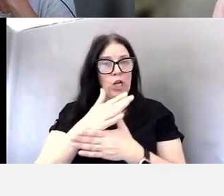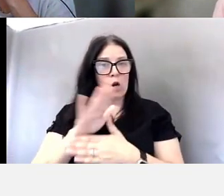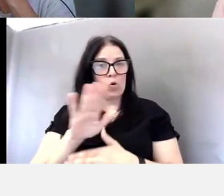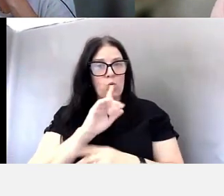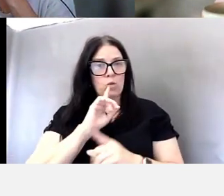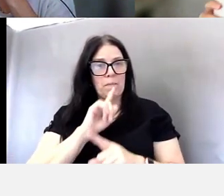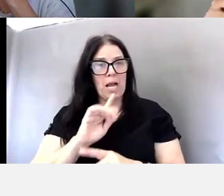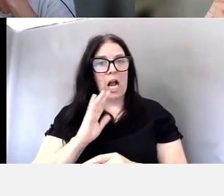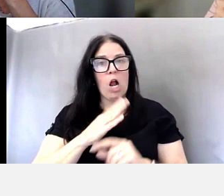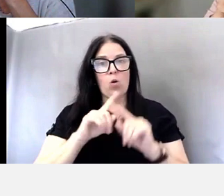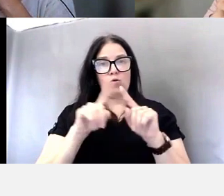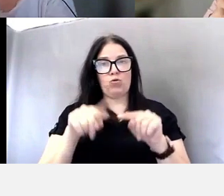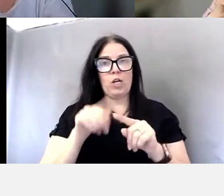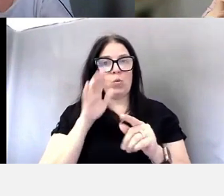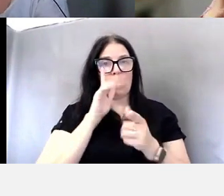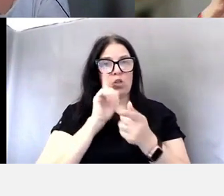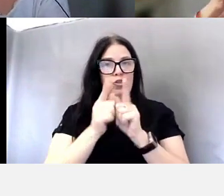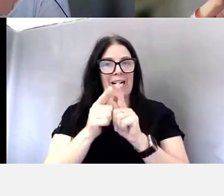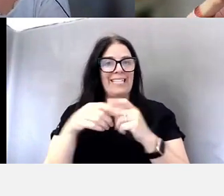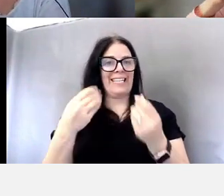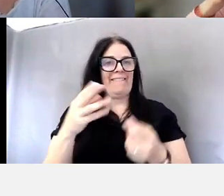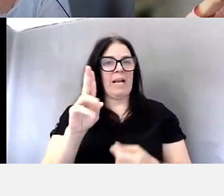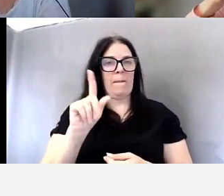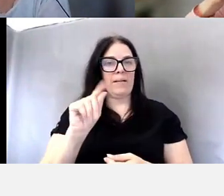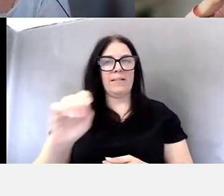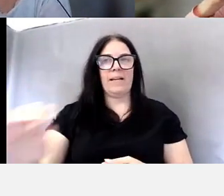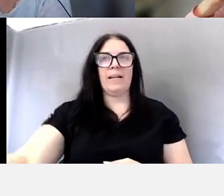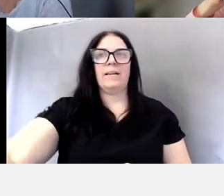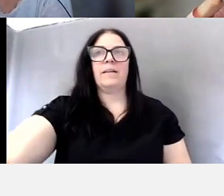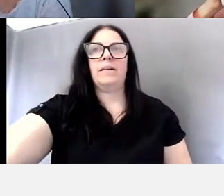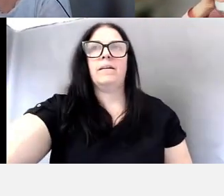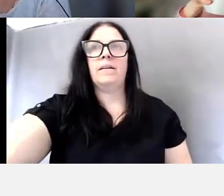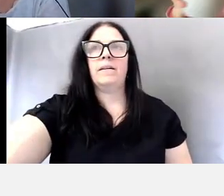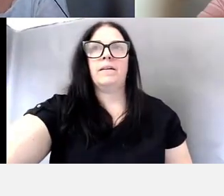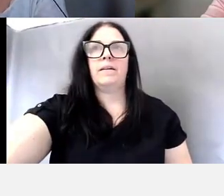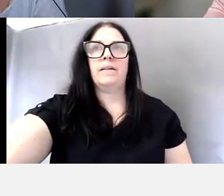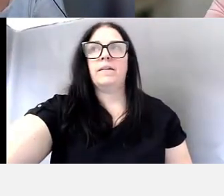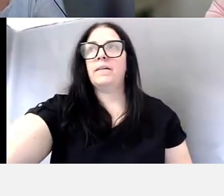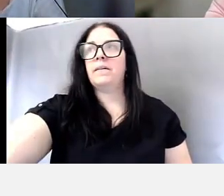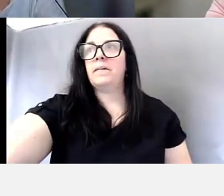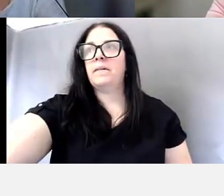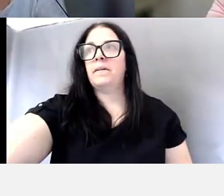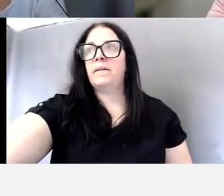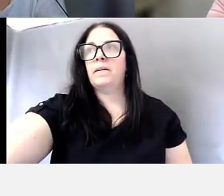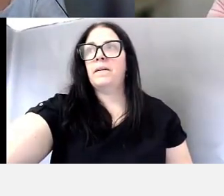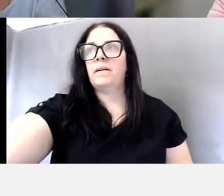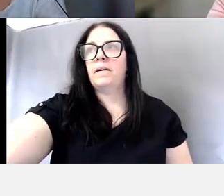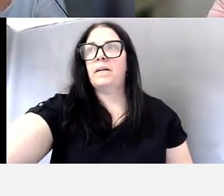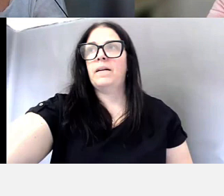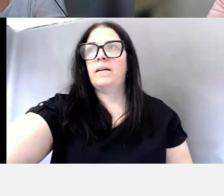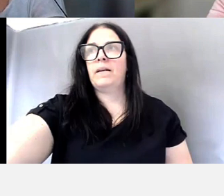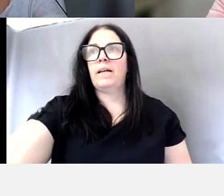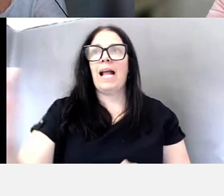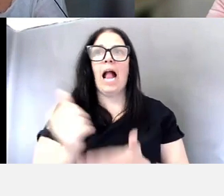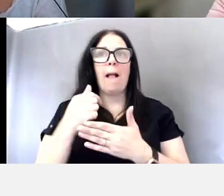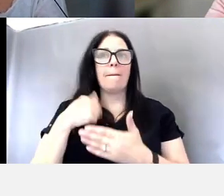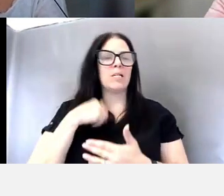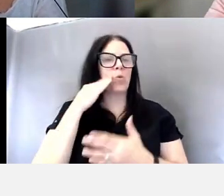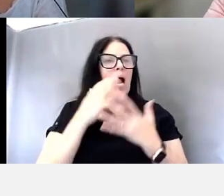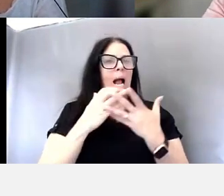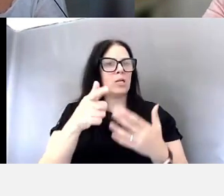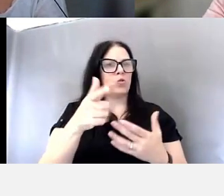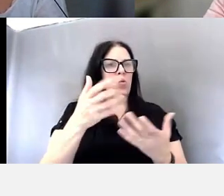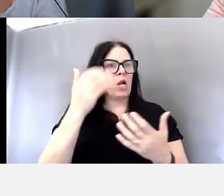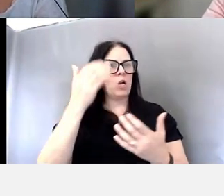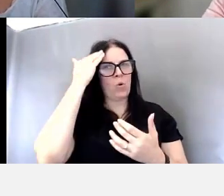our screen will change to give us the updates. But that will give us a general idea of how much you know and how much you may want to learn about the